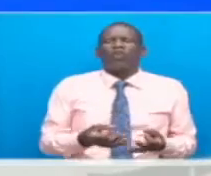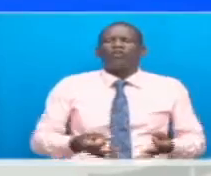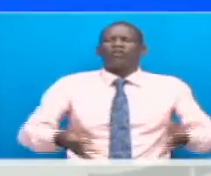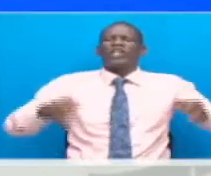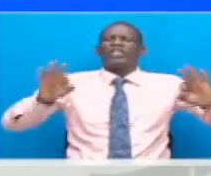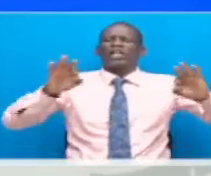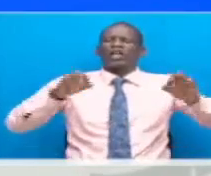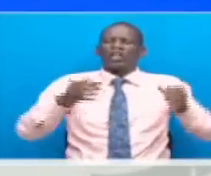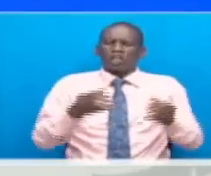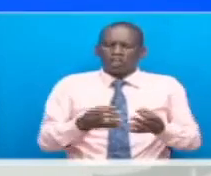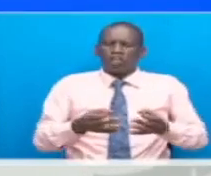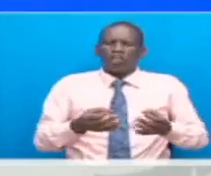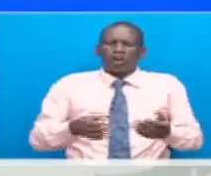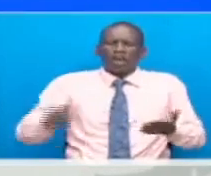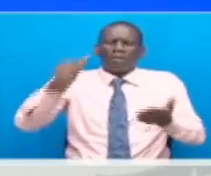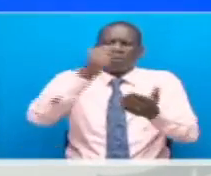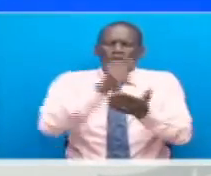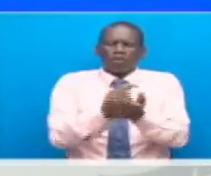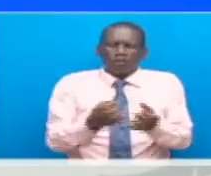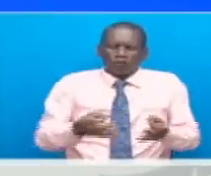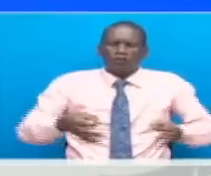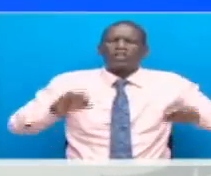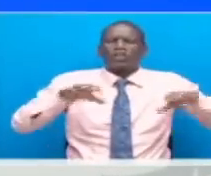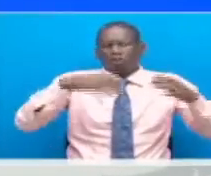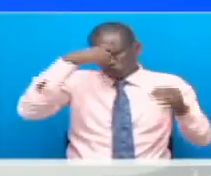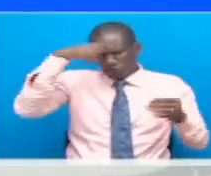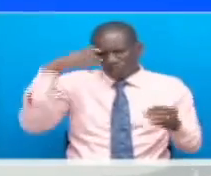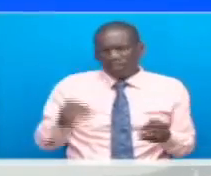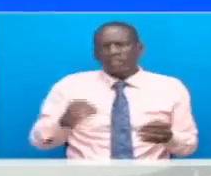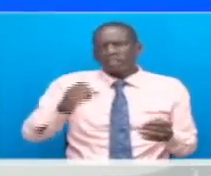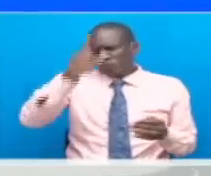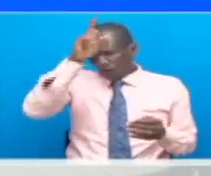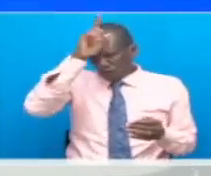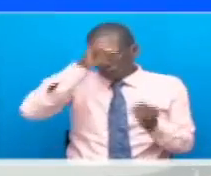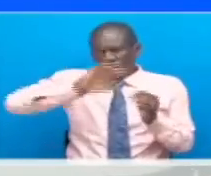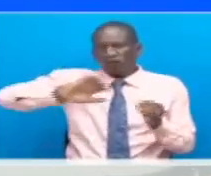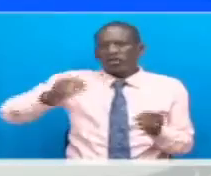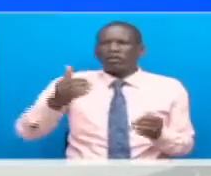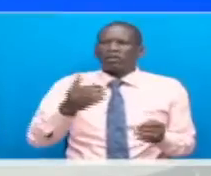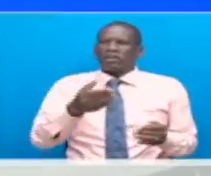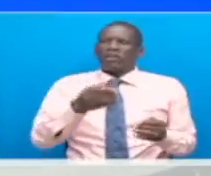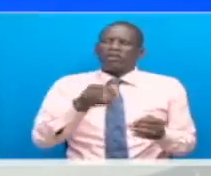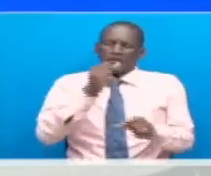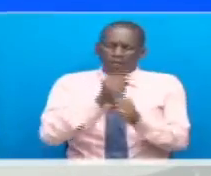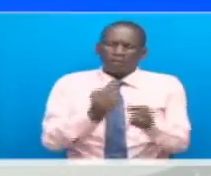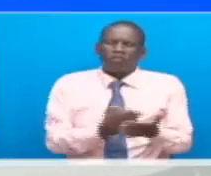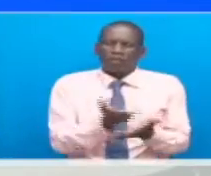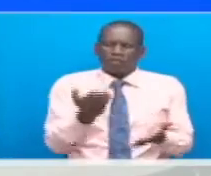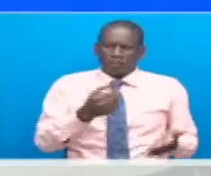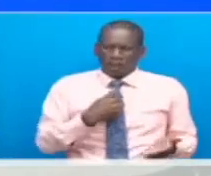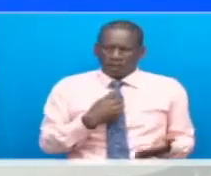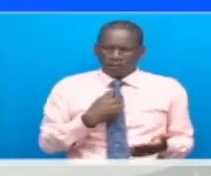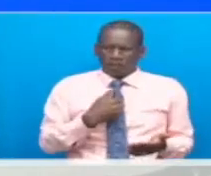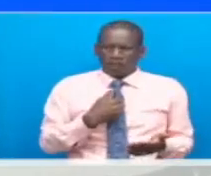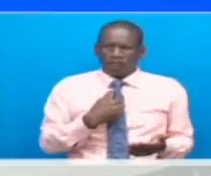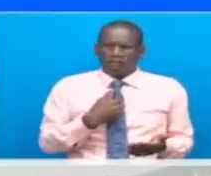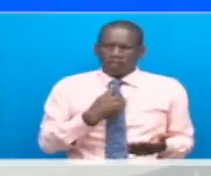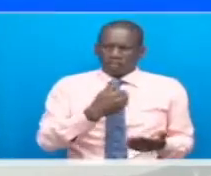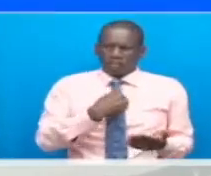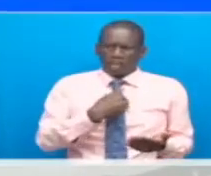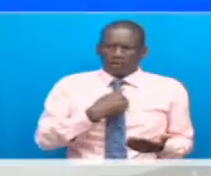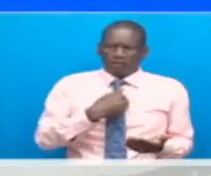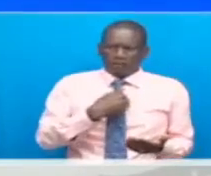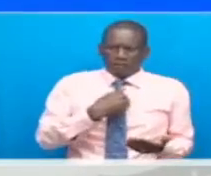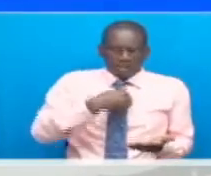or informally employed, rural or urban, have a say in the stake of the